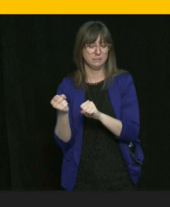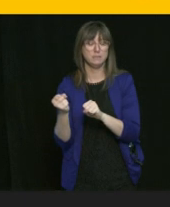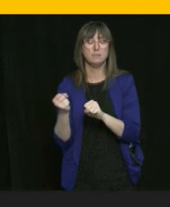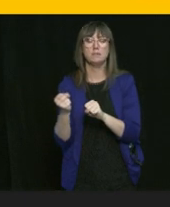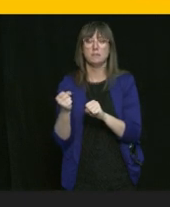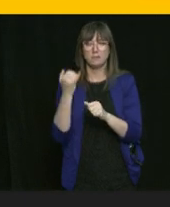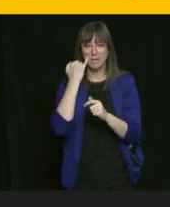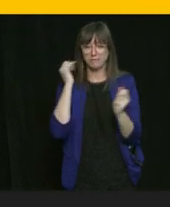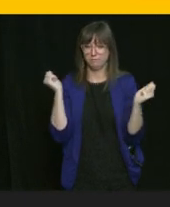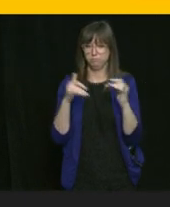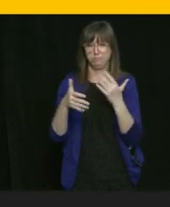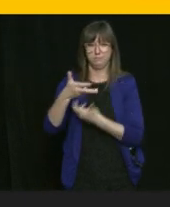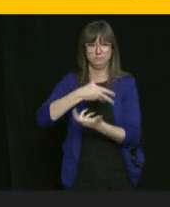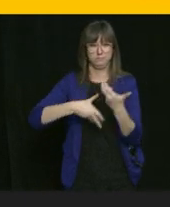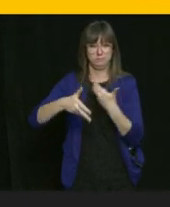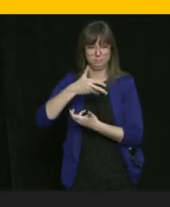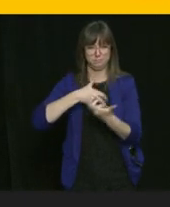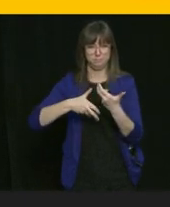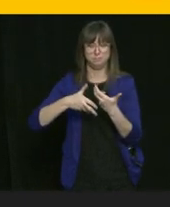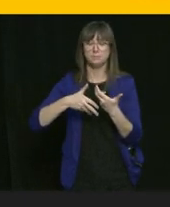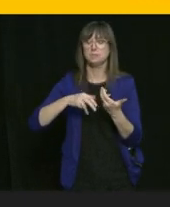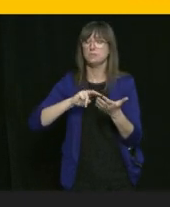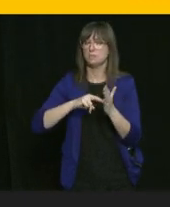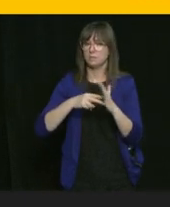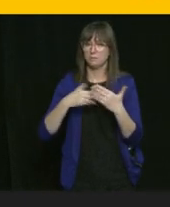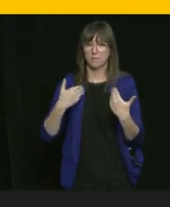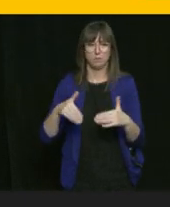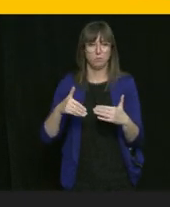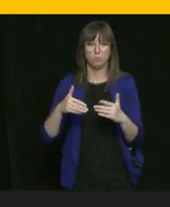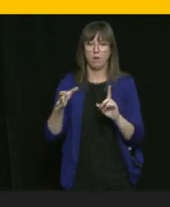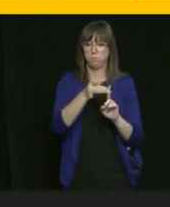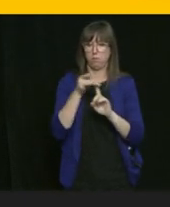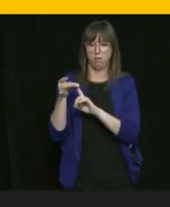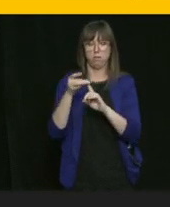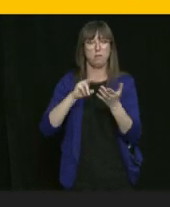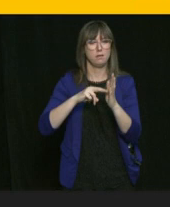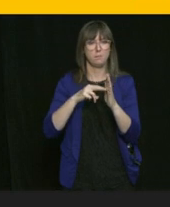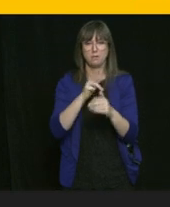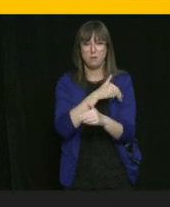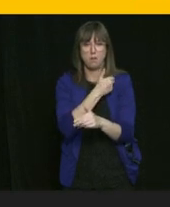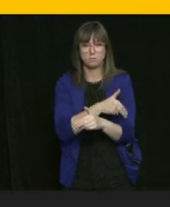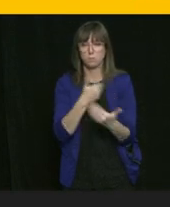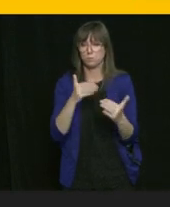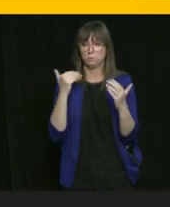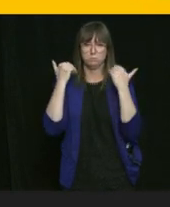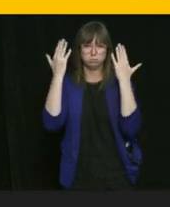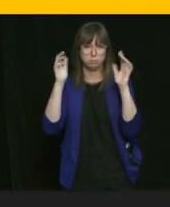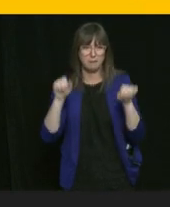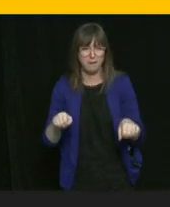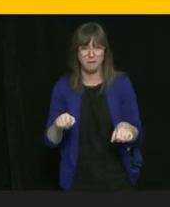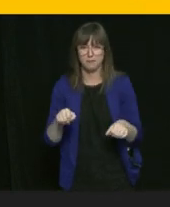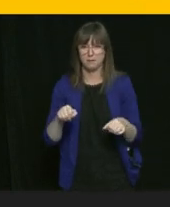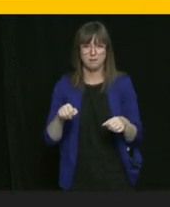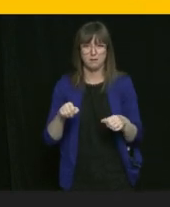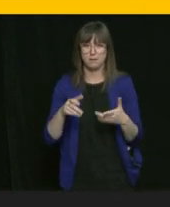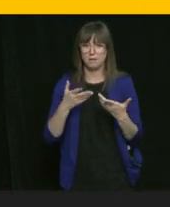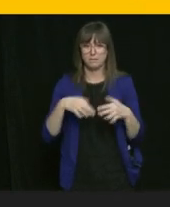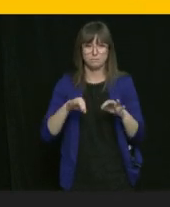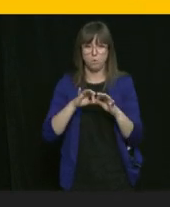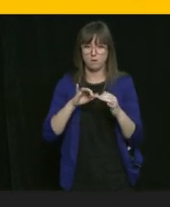contacts involved, these put significant strain on public health capacity to interrupt transmission